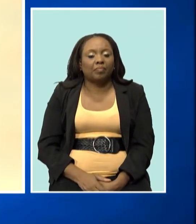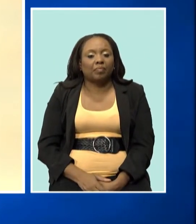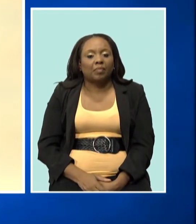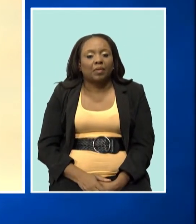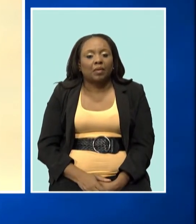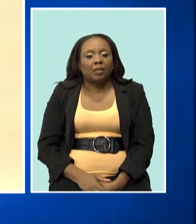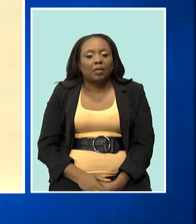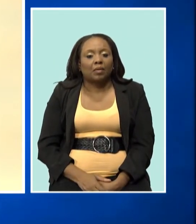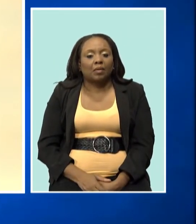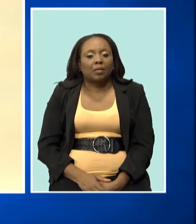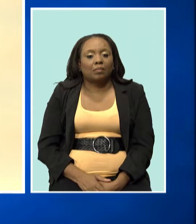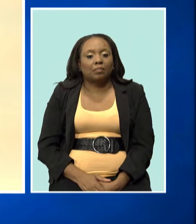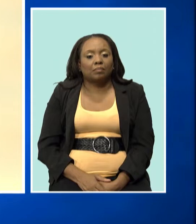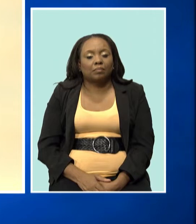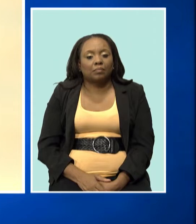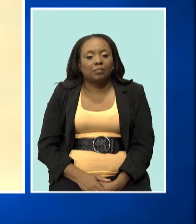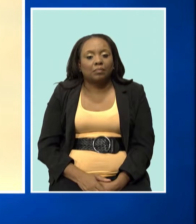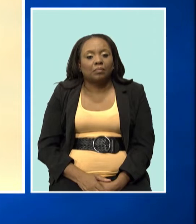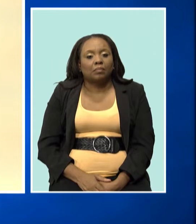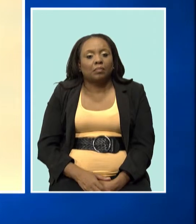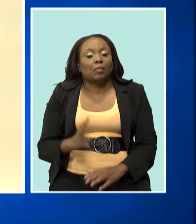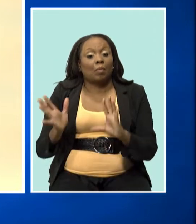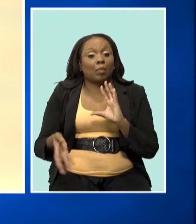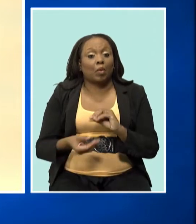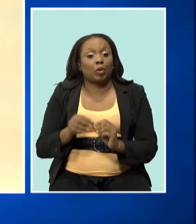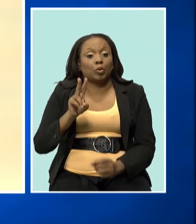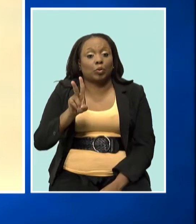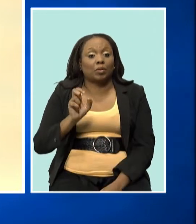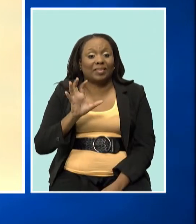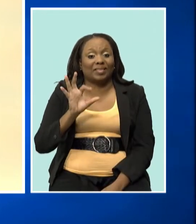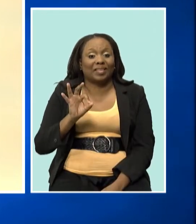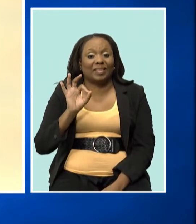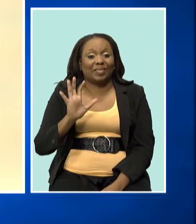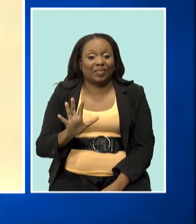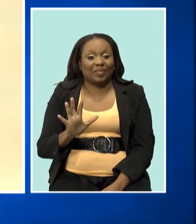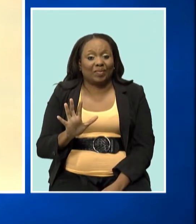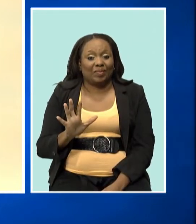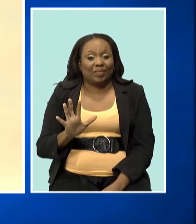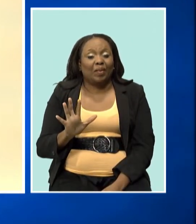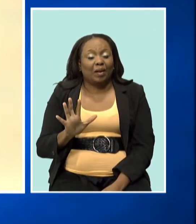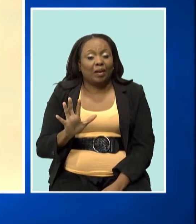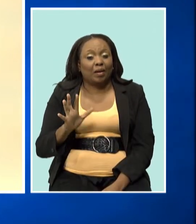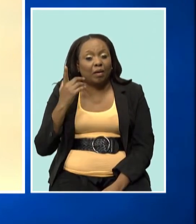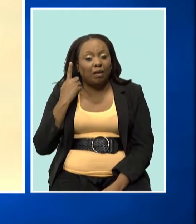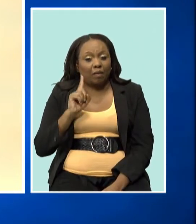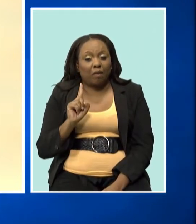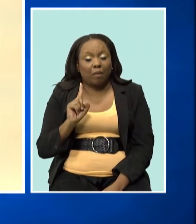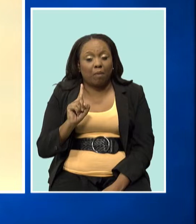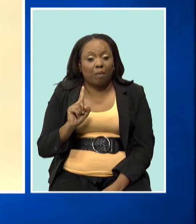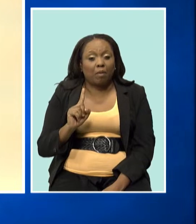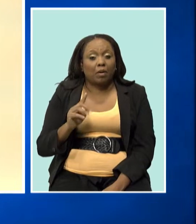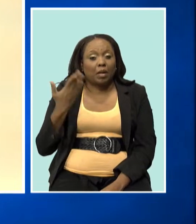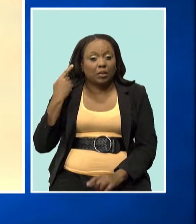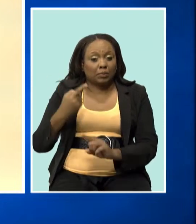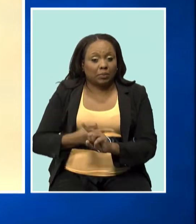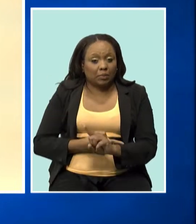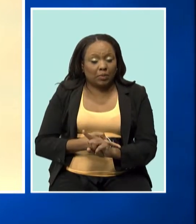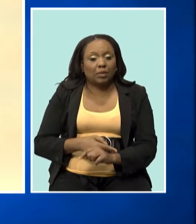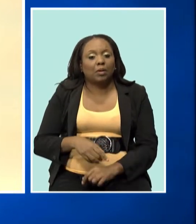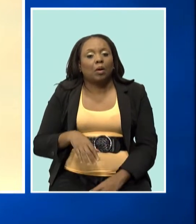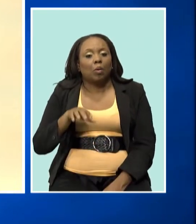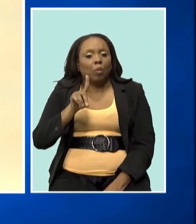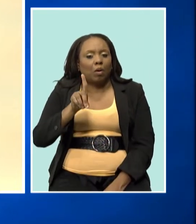and being active and alive, and just no seeing him or hearing him, because at one point in time, at this point in